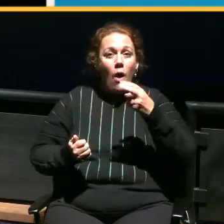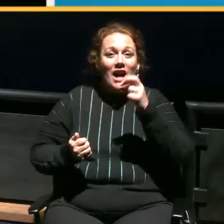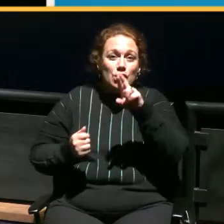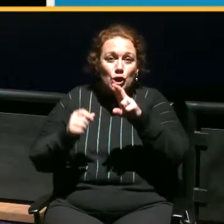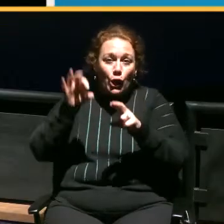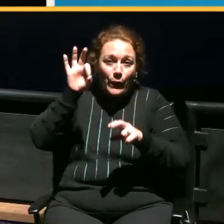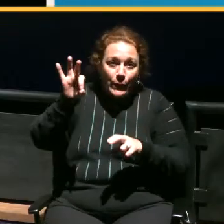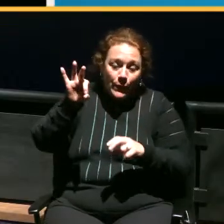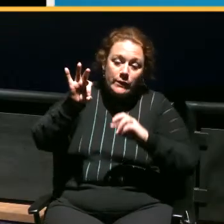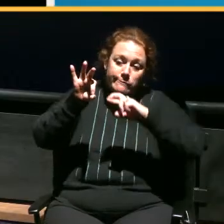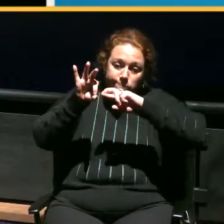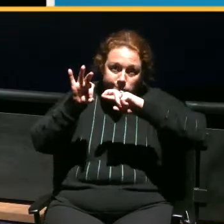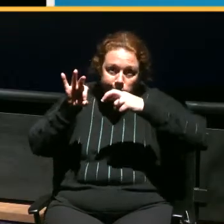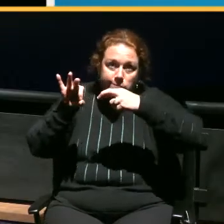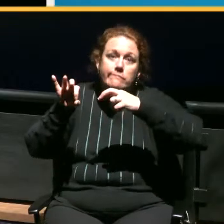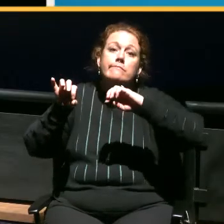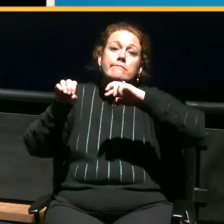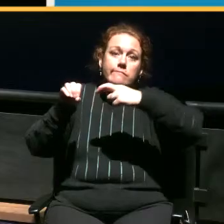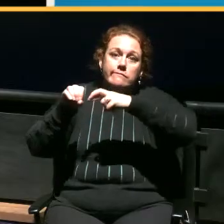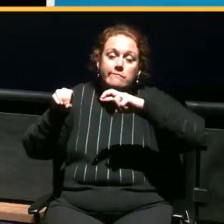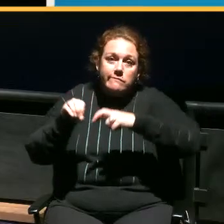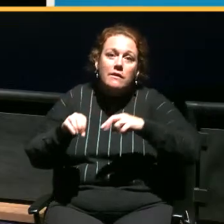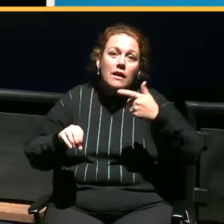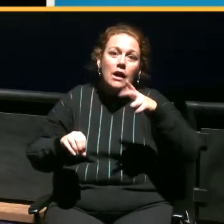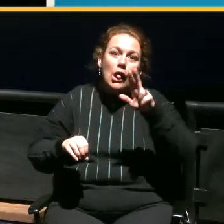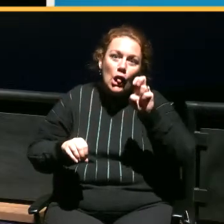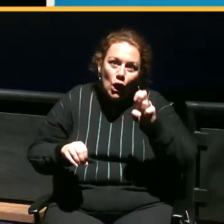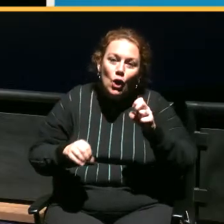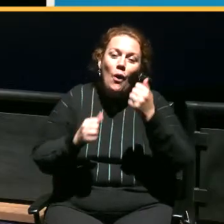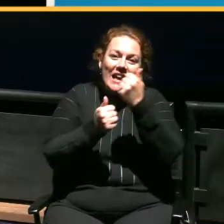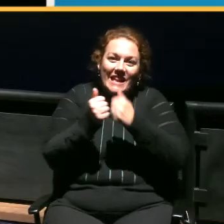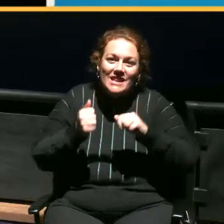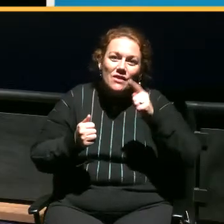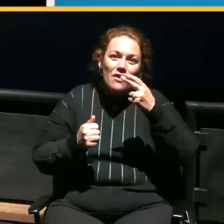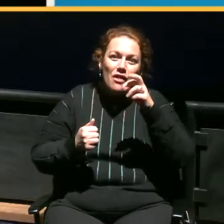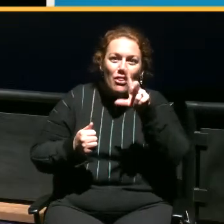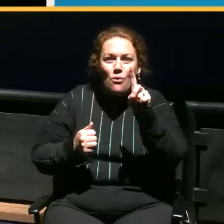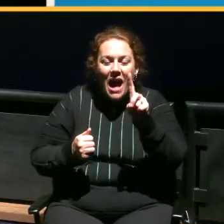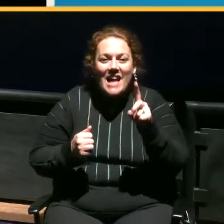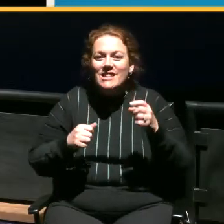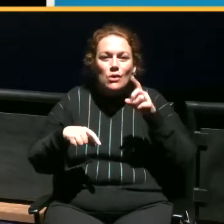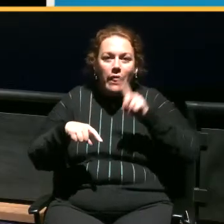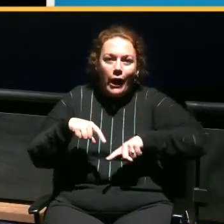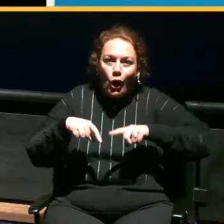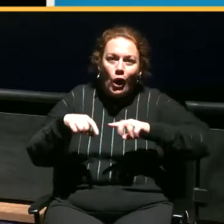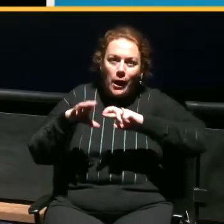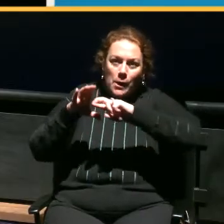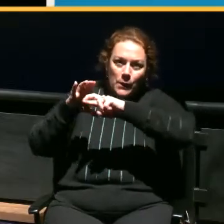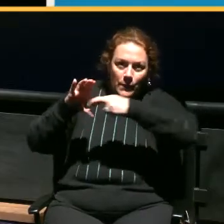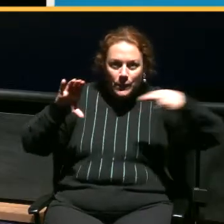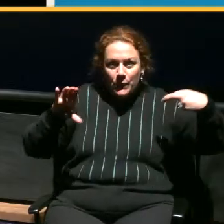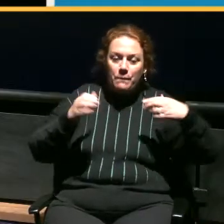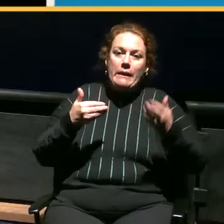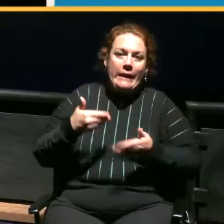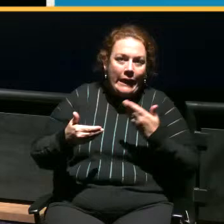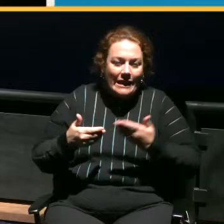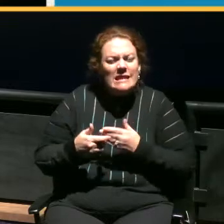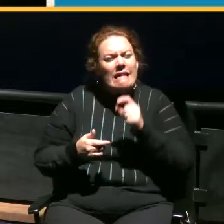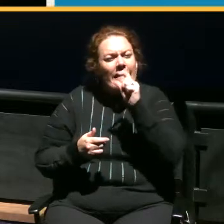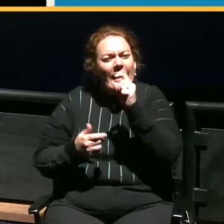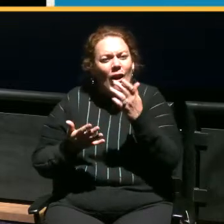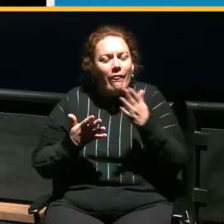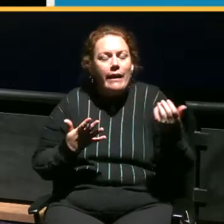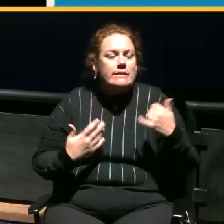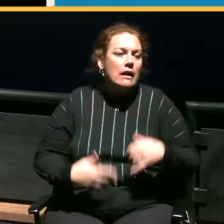and then they put glue, they put staking on the threads so they would never back out, and so and it was like little things